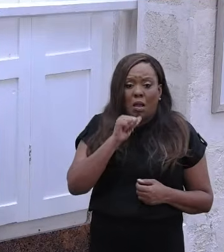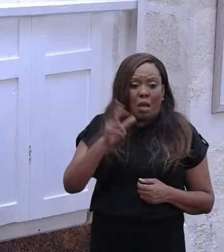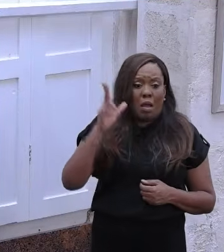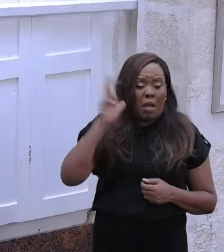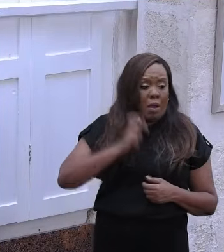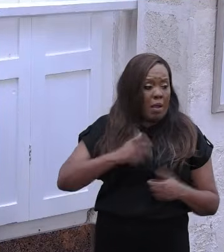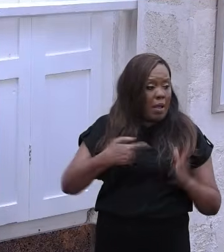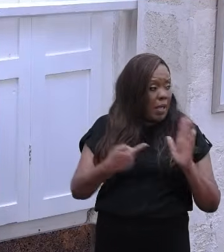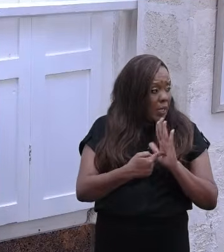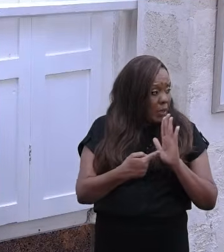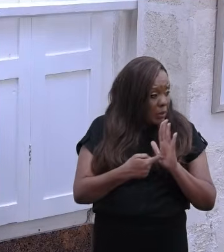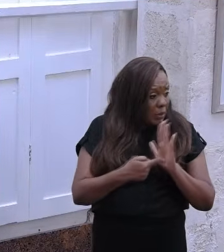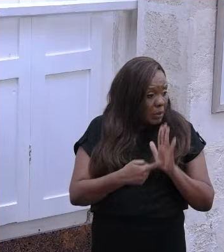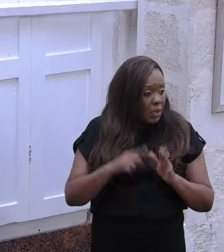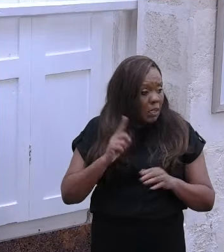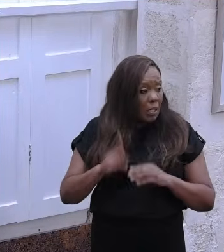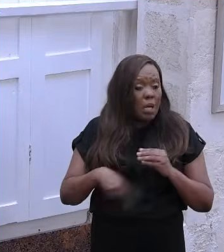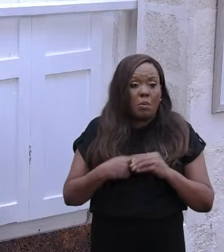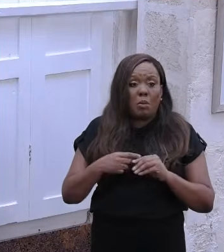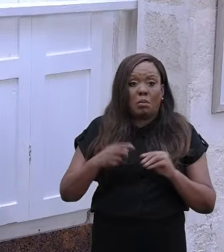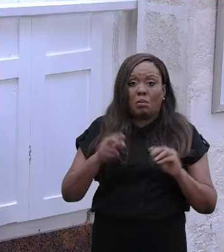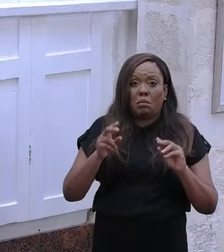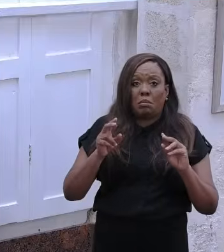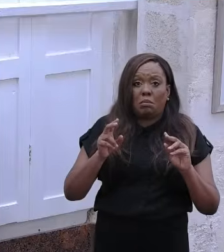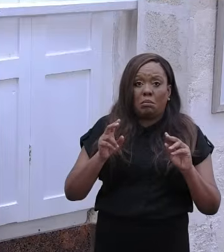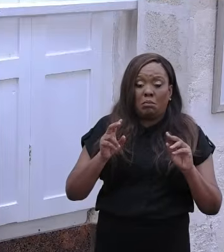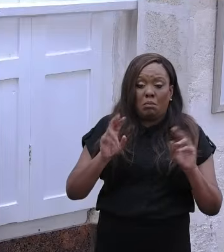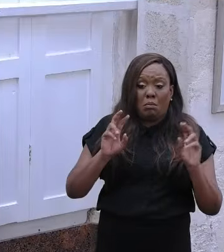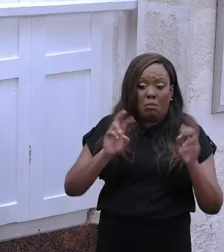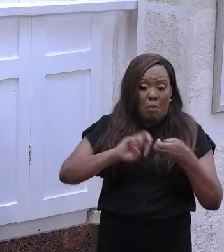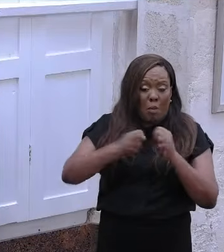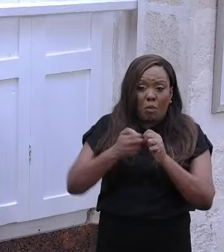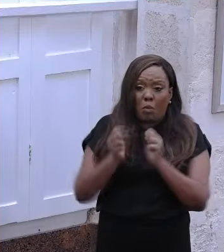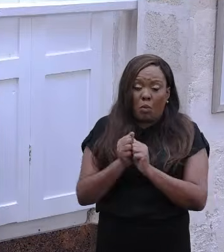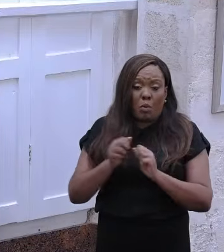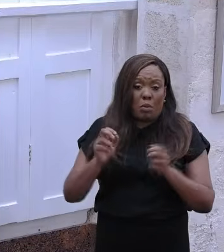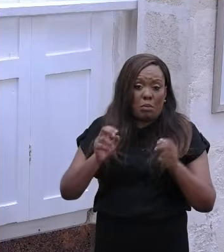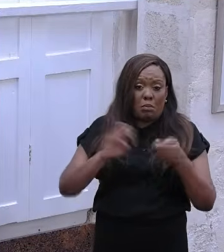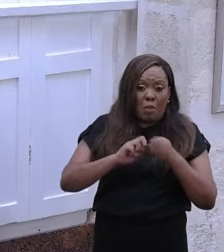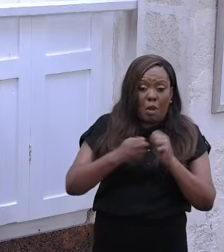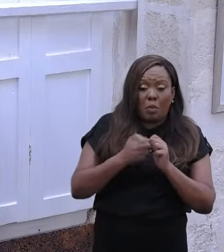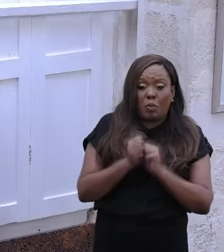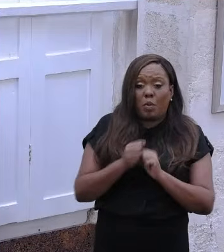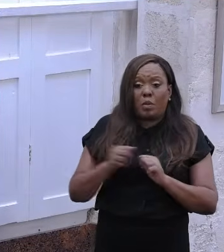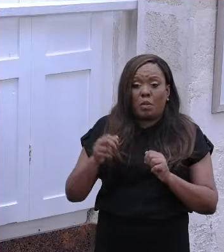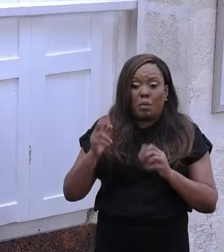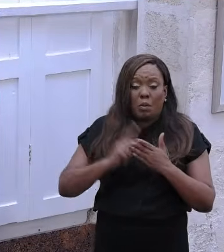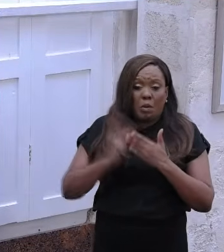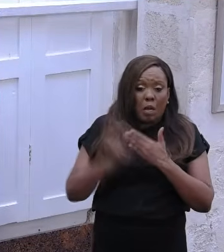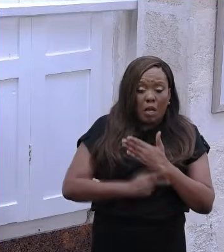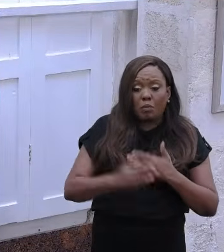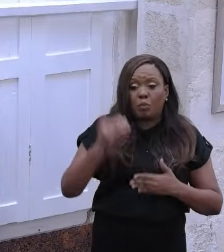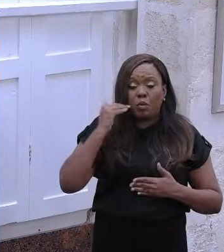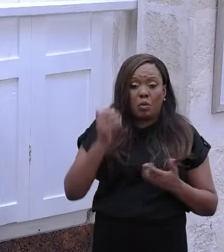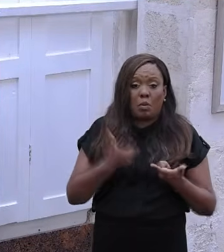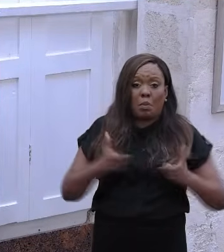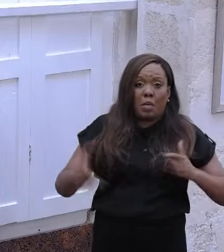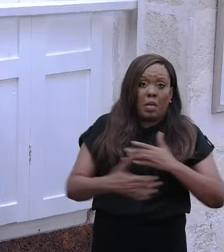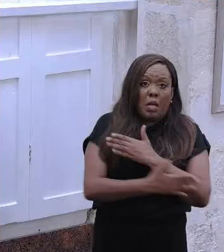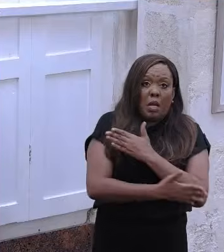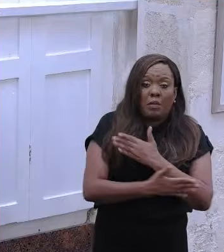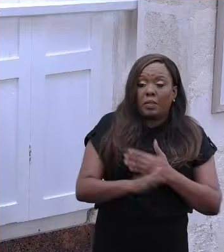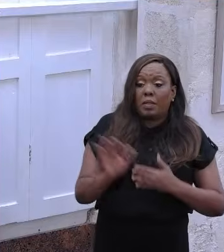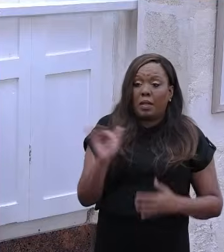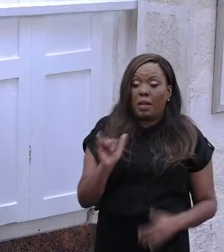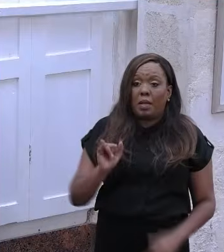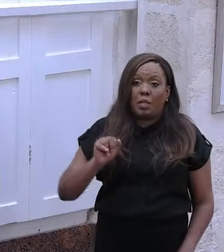been issues with those programs. And we know that the industrialized countries, US and the UK in particular, have been putting pressure on those